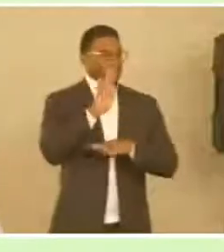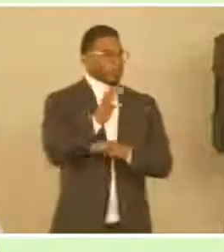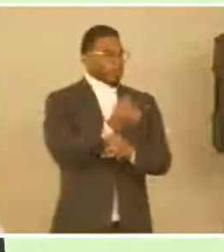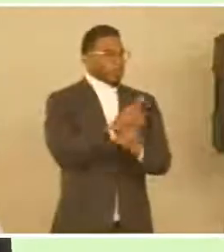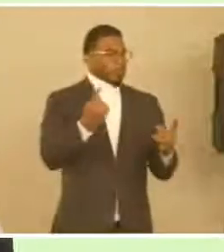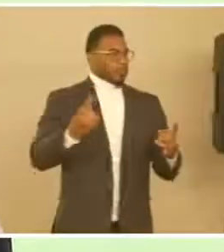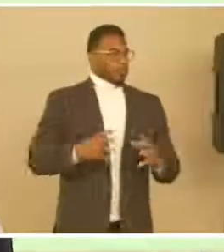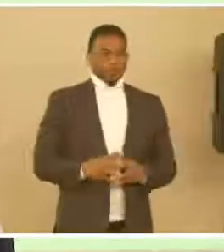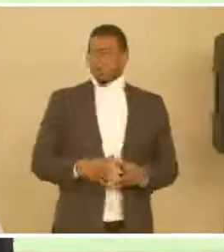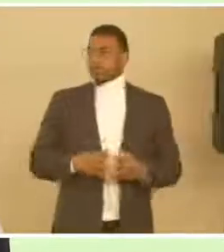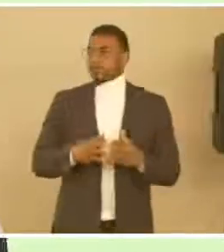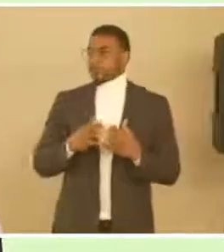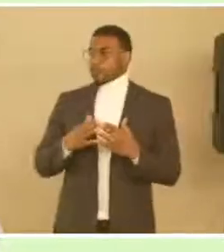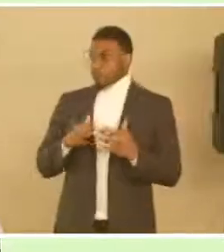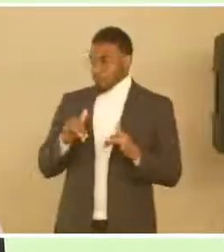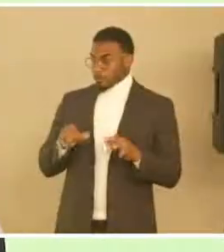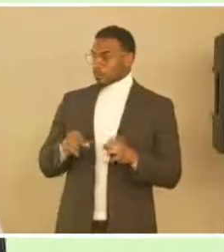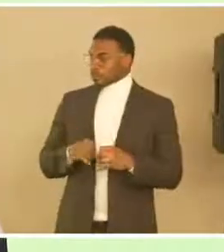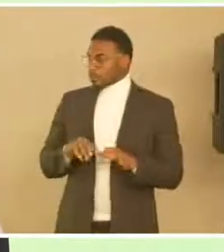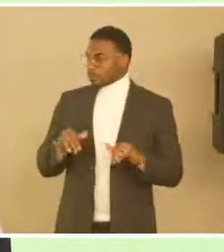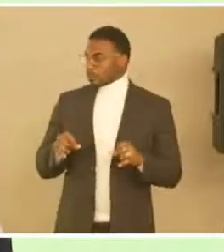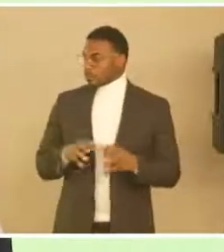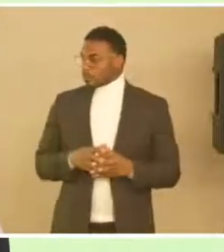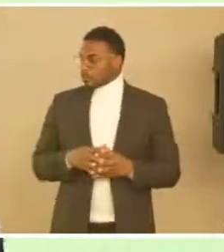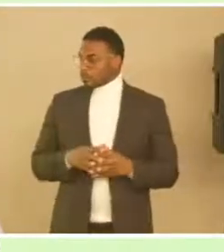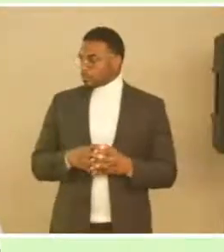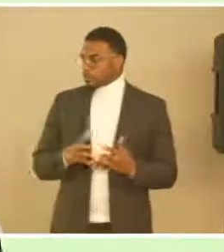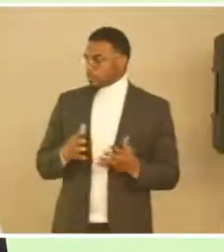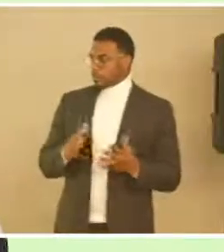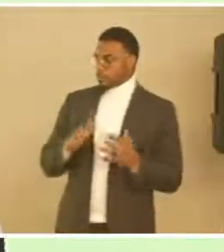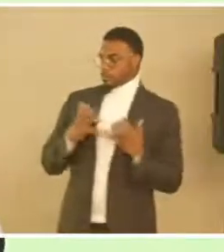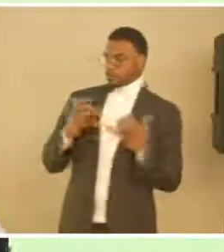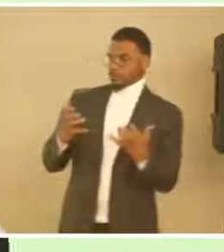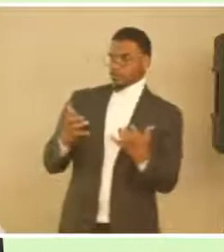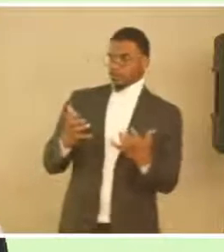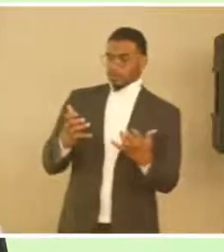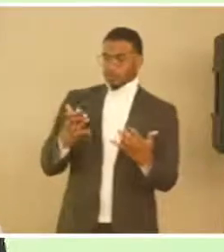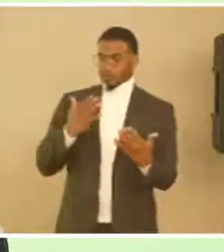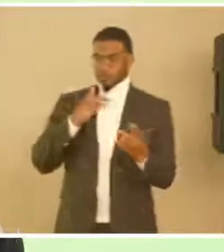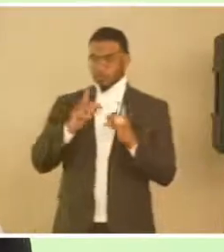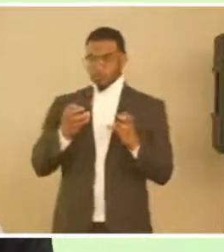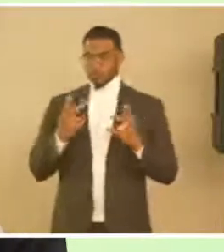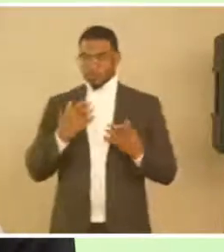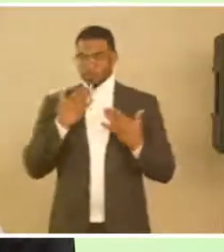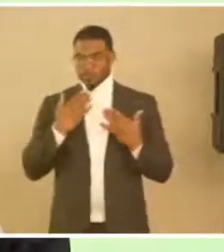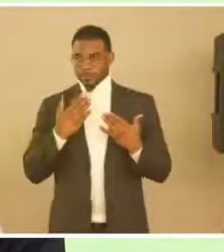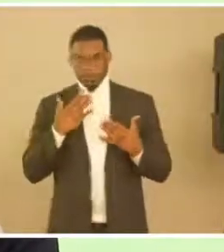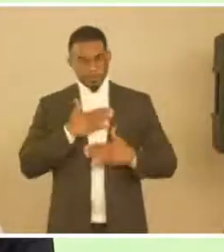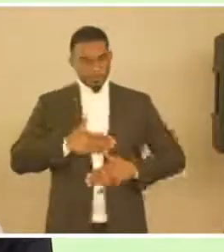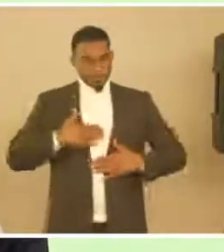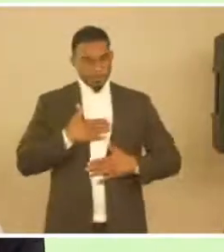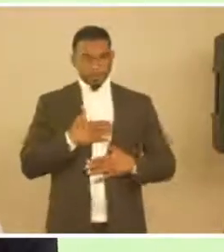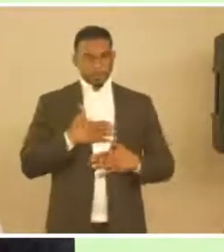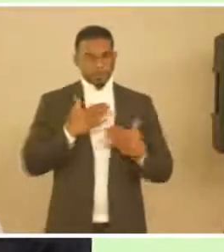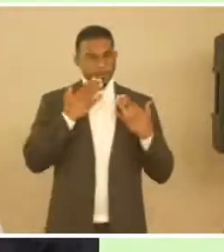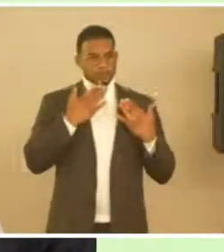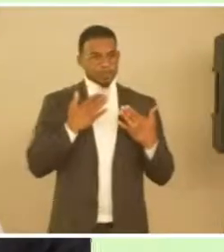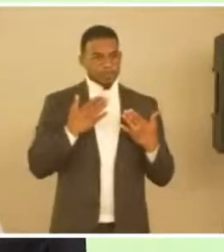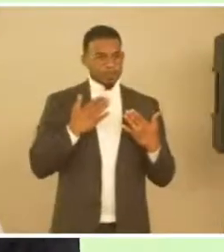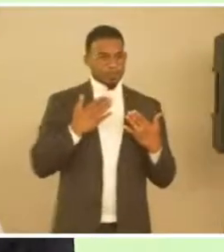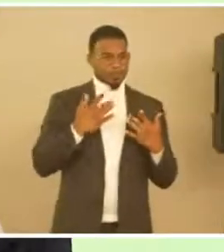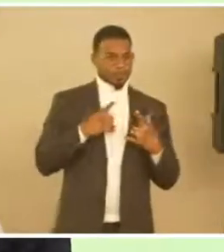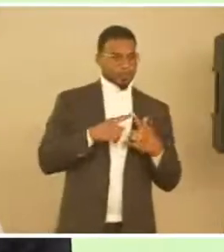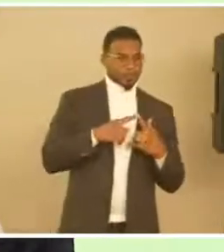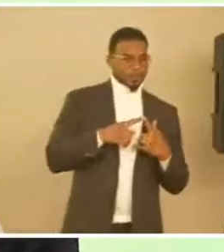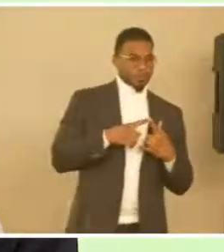evening, everyone. Yes. An audience talking back, which is always good. Thank you